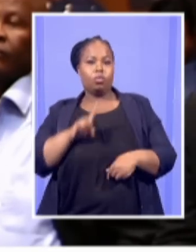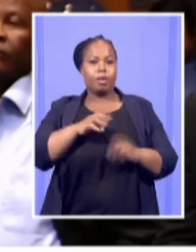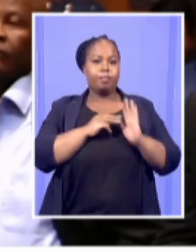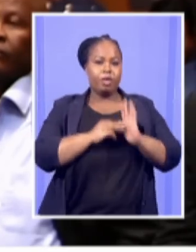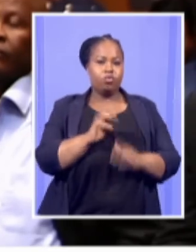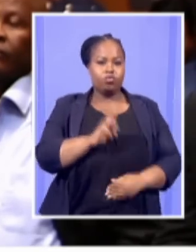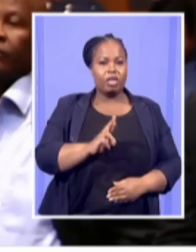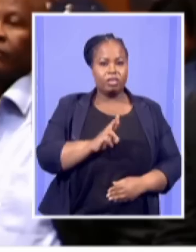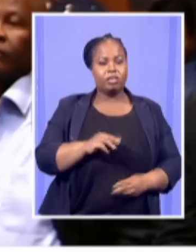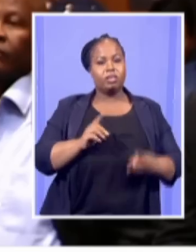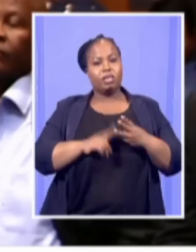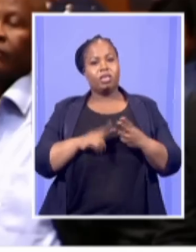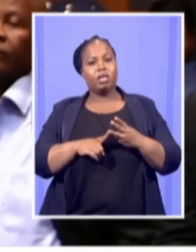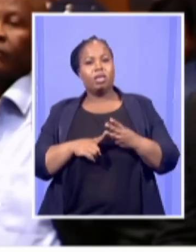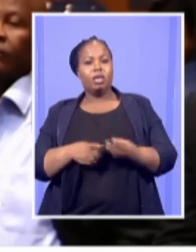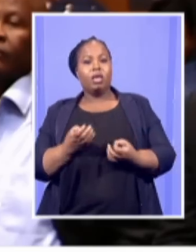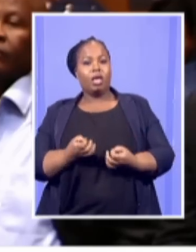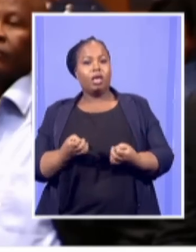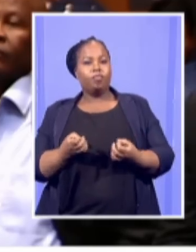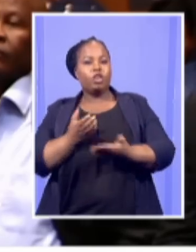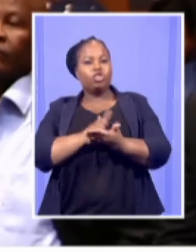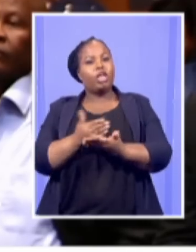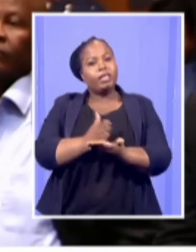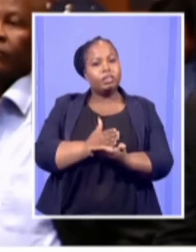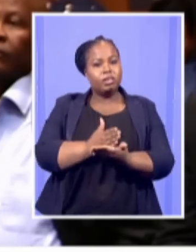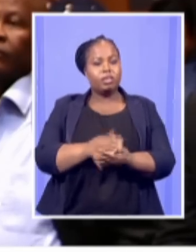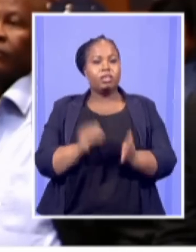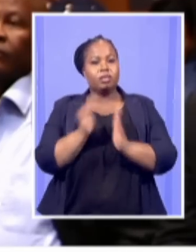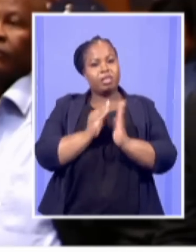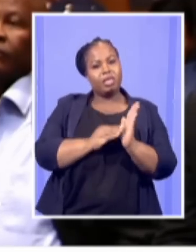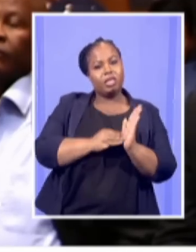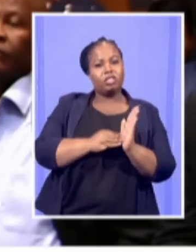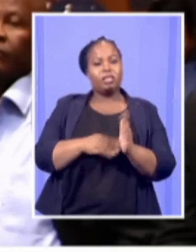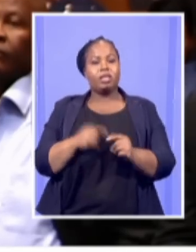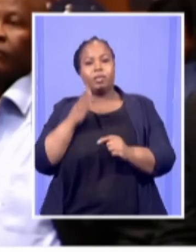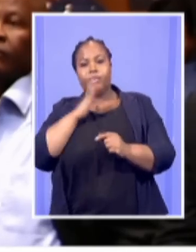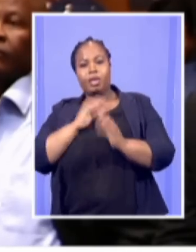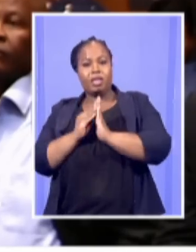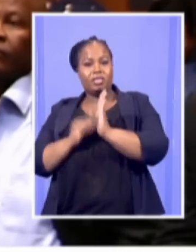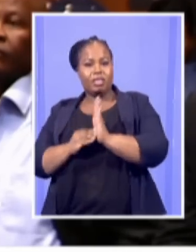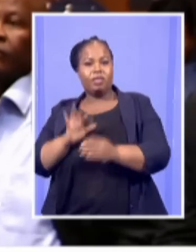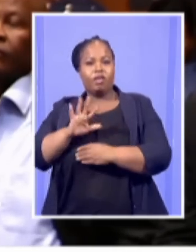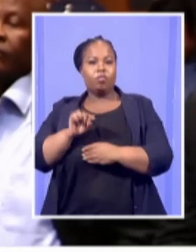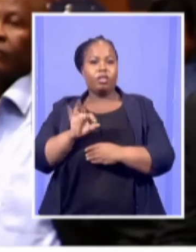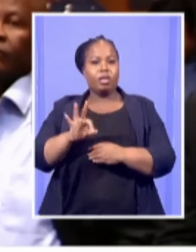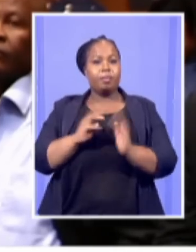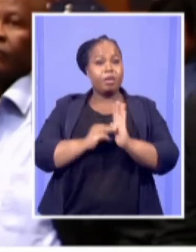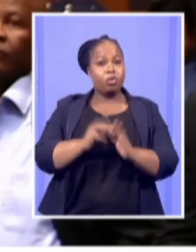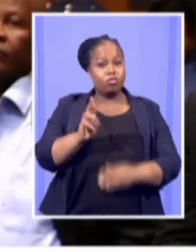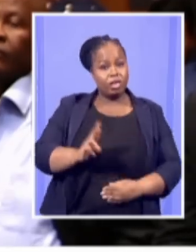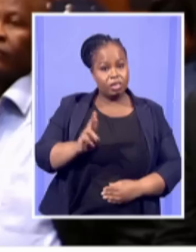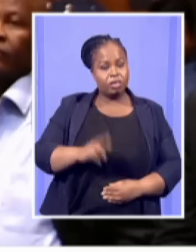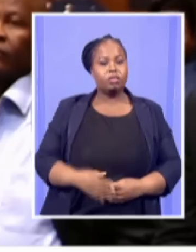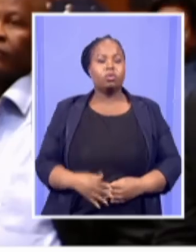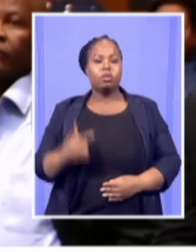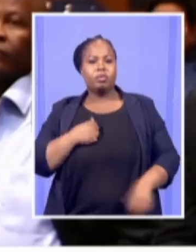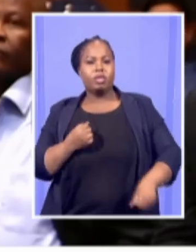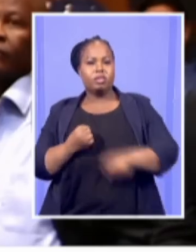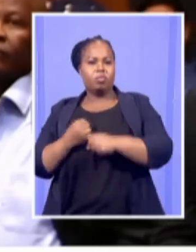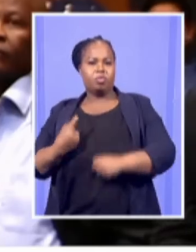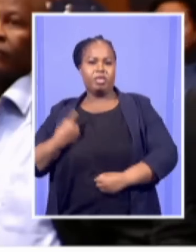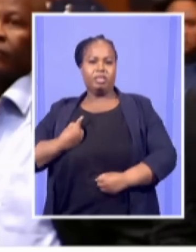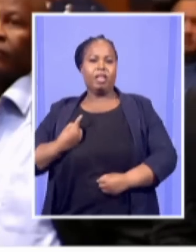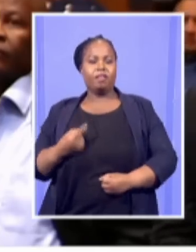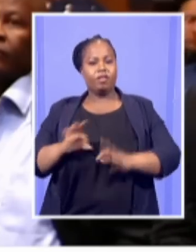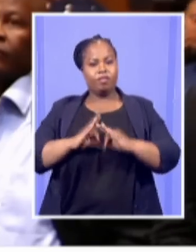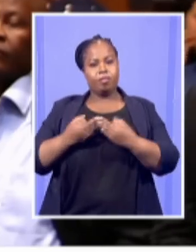rand, and equity investments, listed and unlisted, valued at 5.3 million rand. I supported myself and my